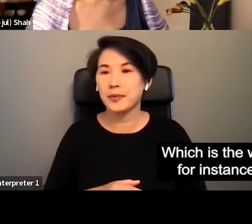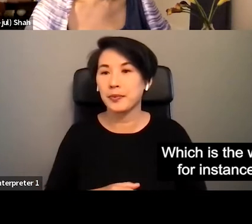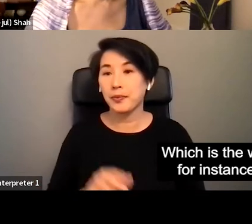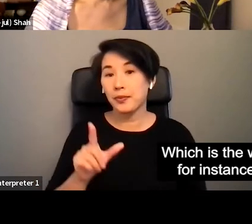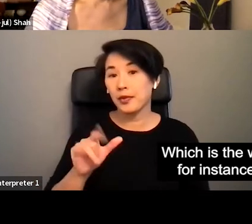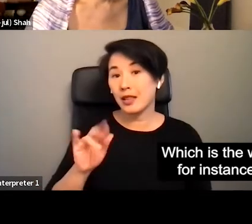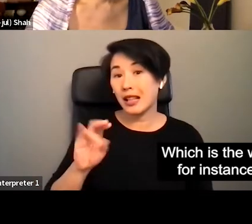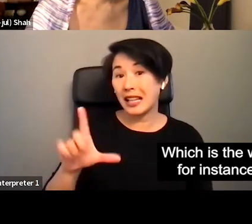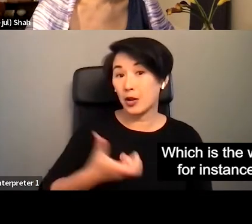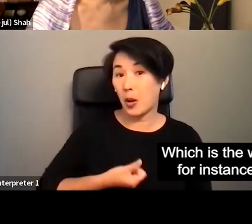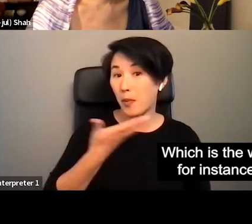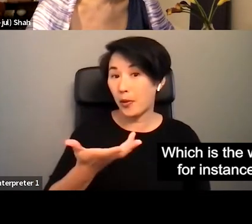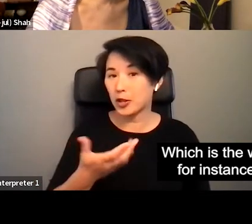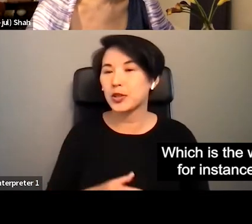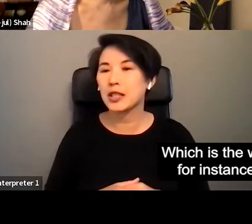poetry, for instance,